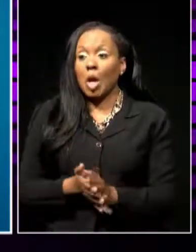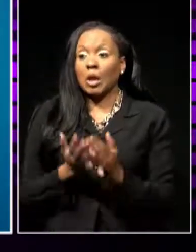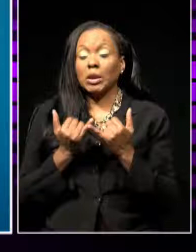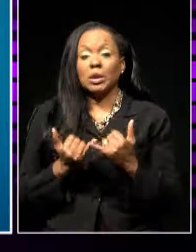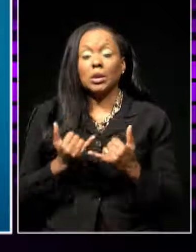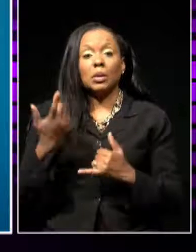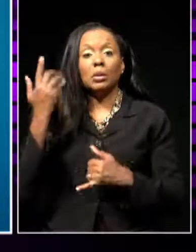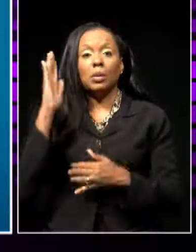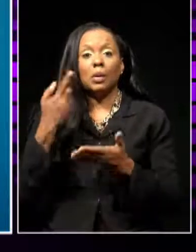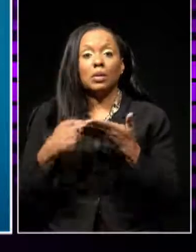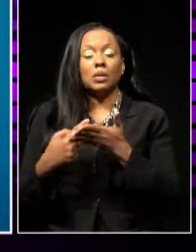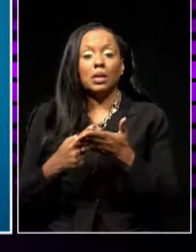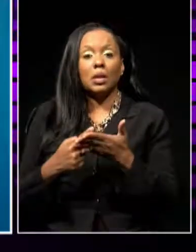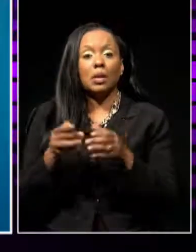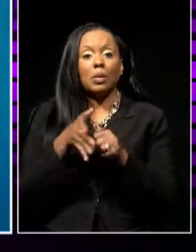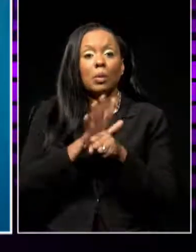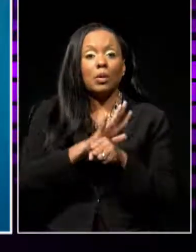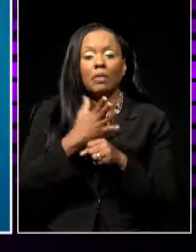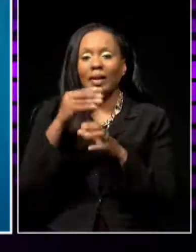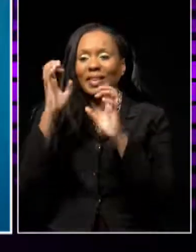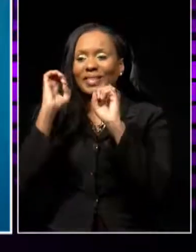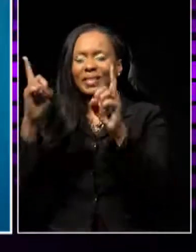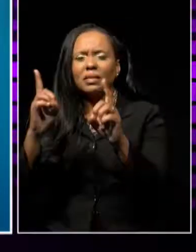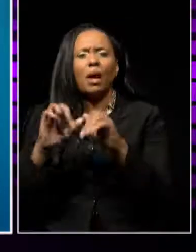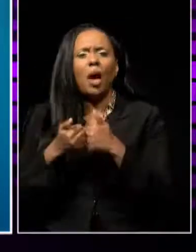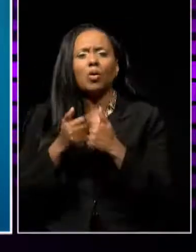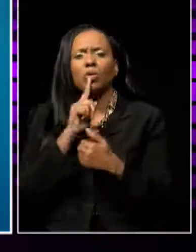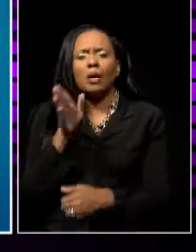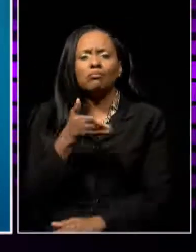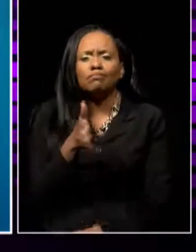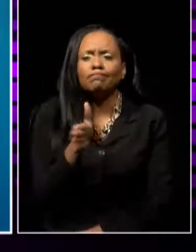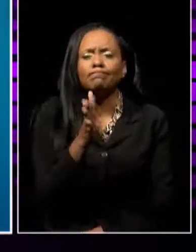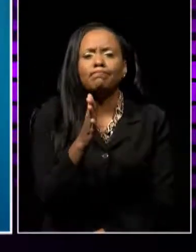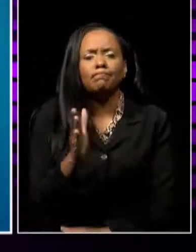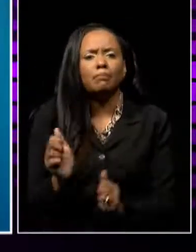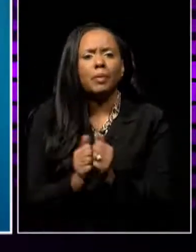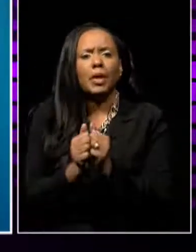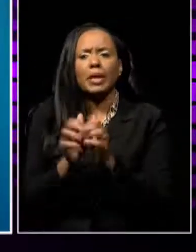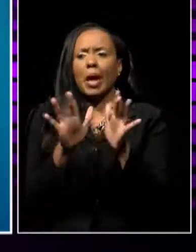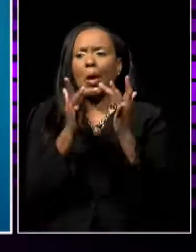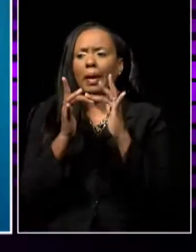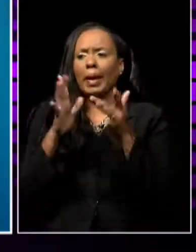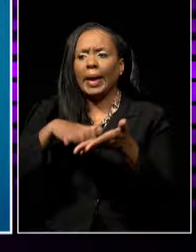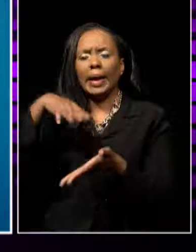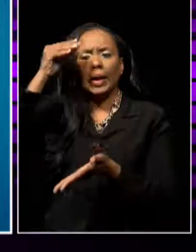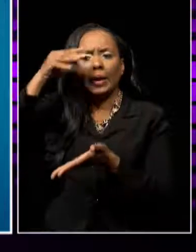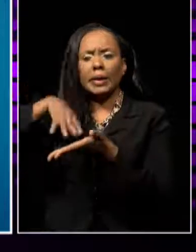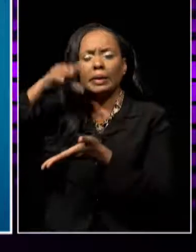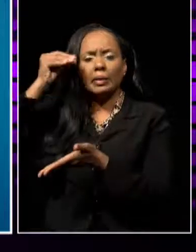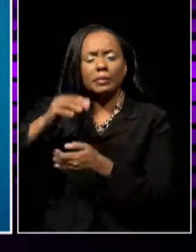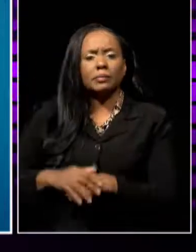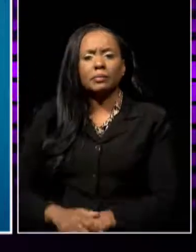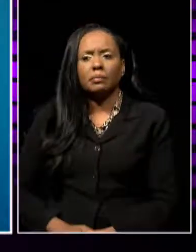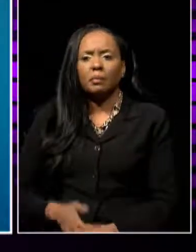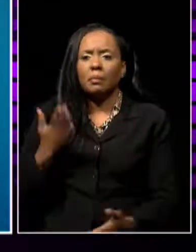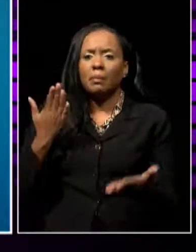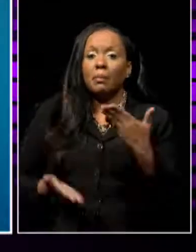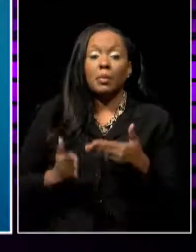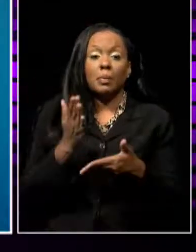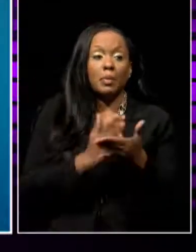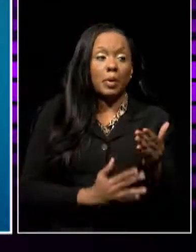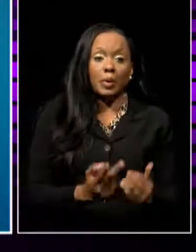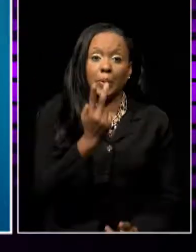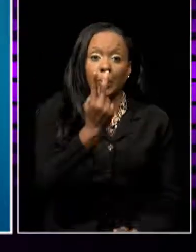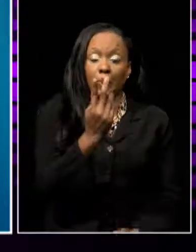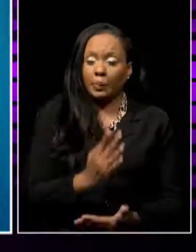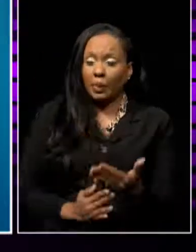education, navigating through online learning. And this is only part one. We'll be having a part two and possibly a part three, as